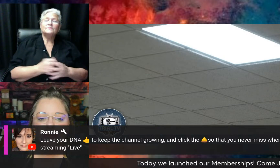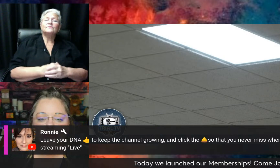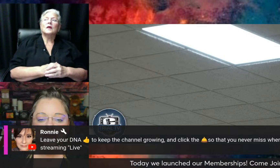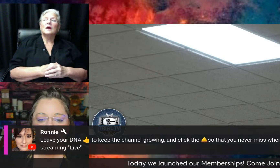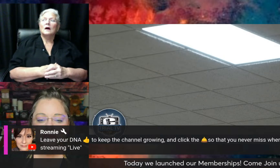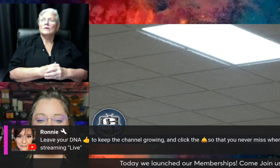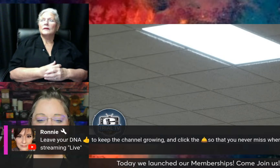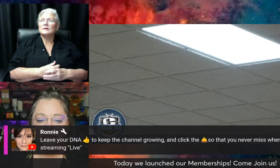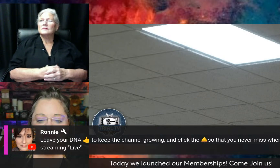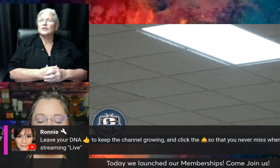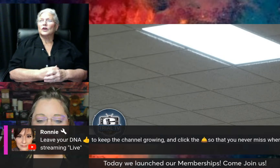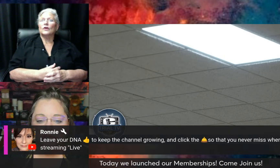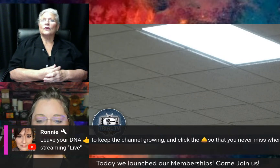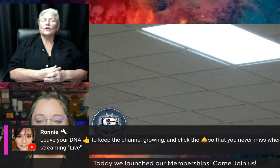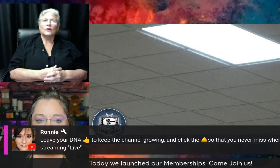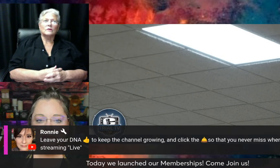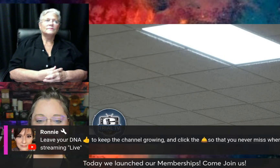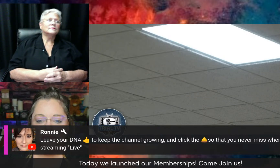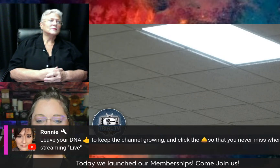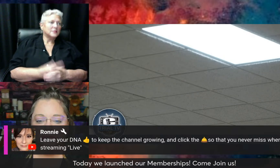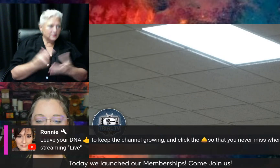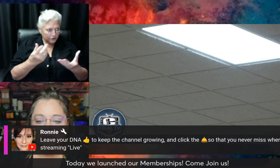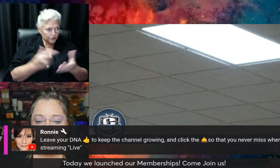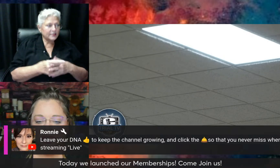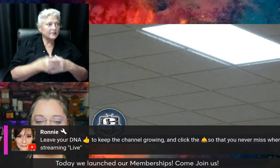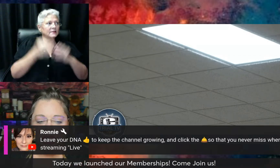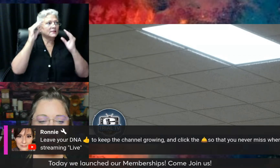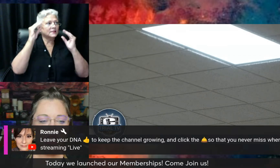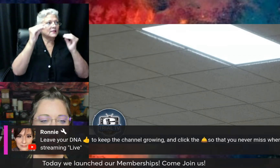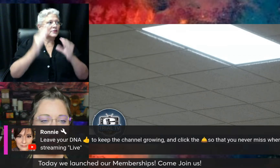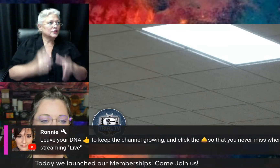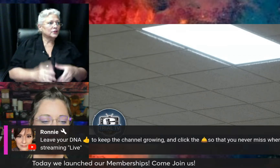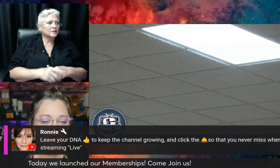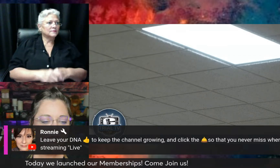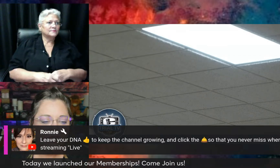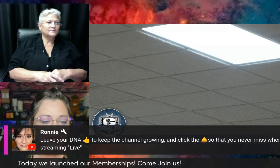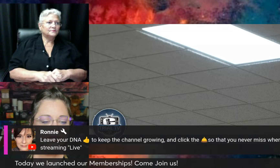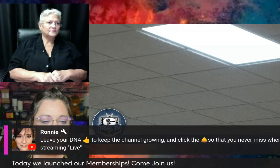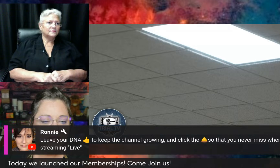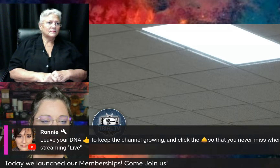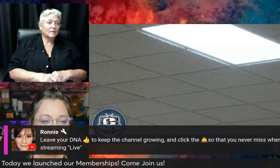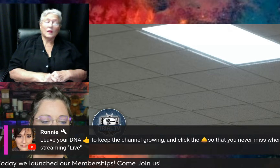lawyer. What else is our You did teacher,